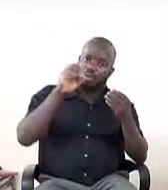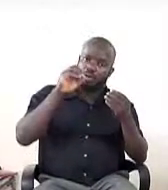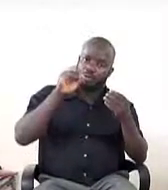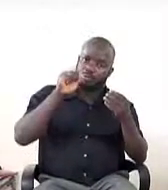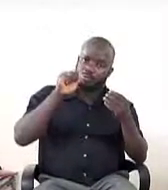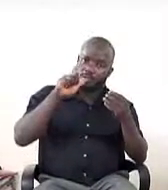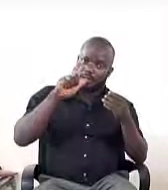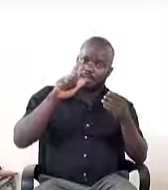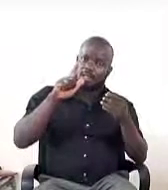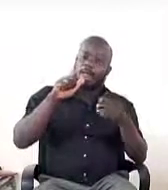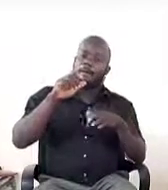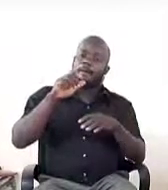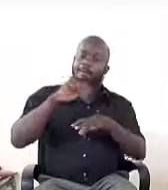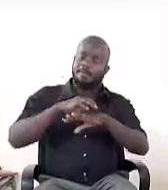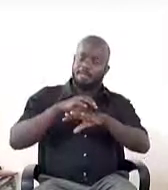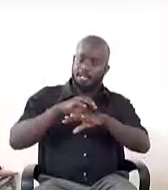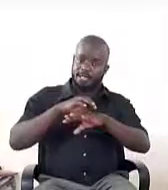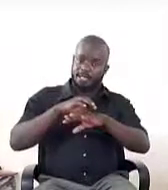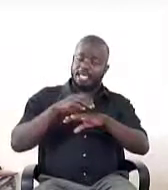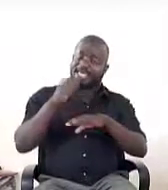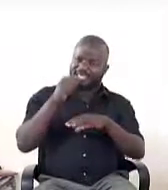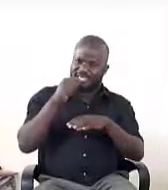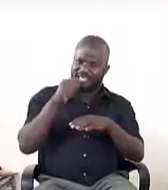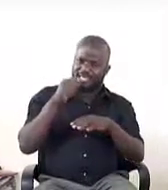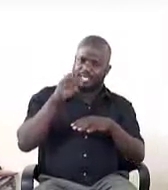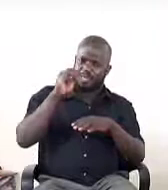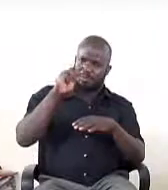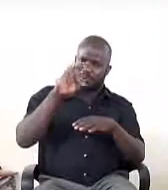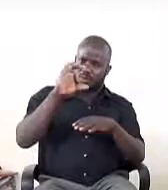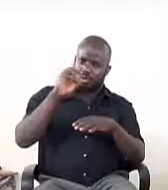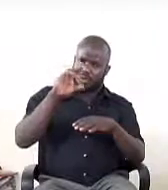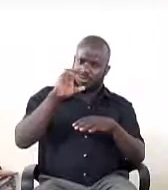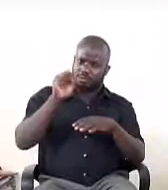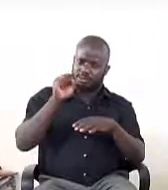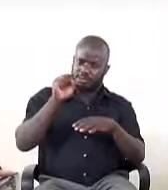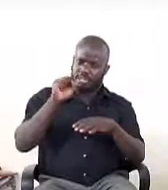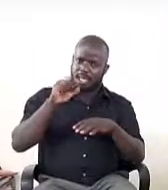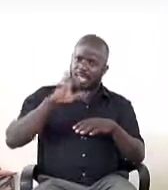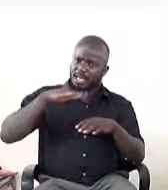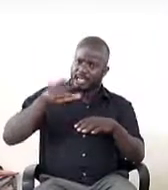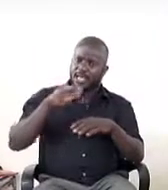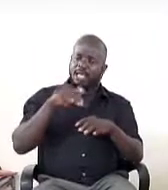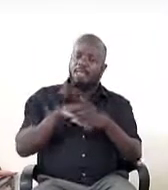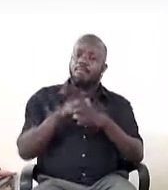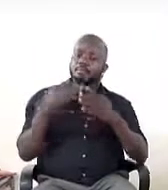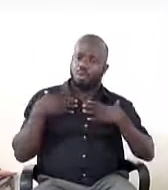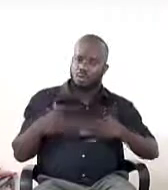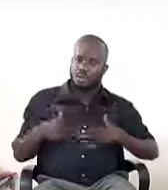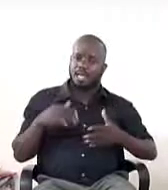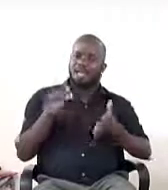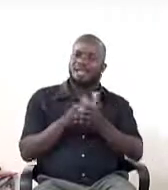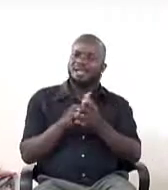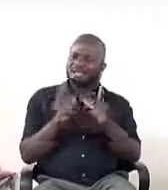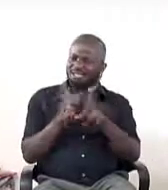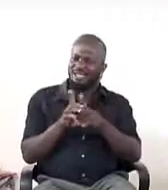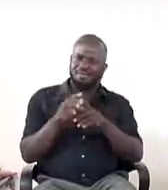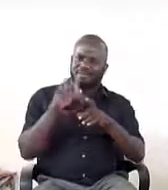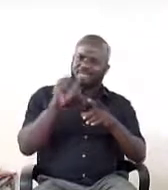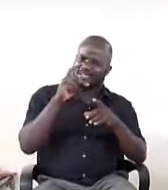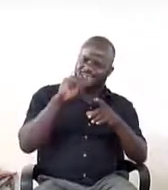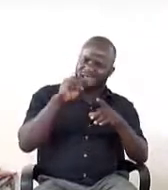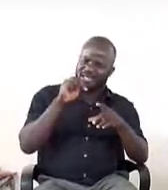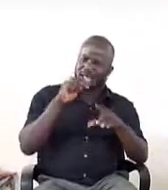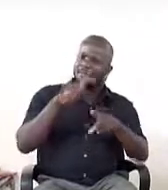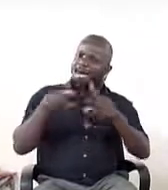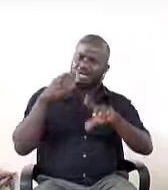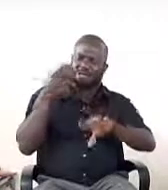membranes. The key word here is mucus. They're places that in the body that are like skin, but they're